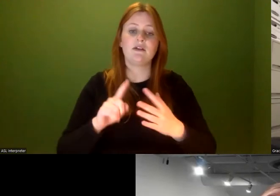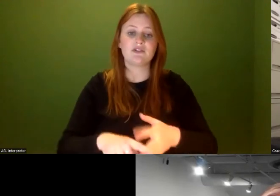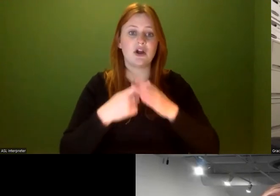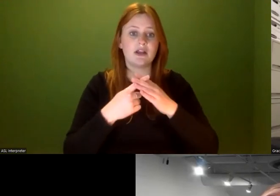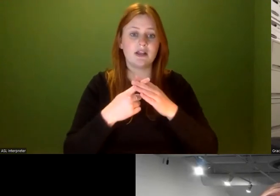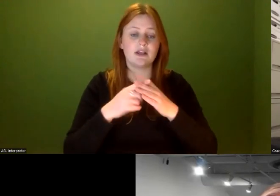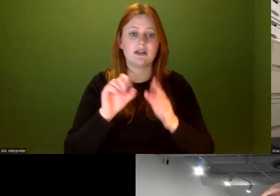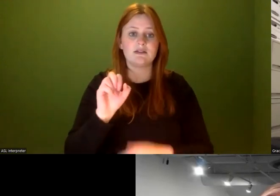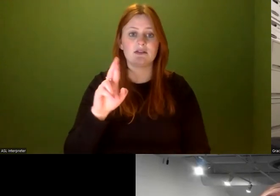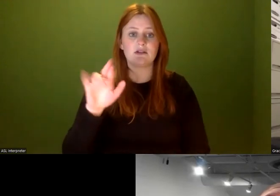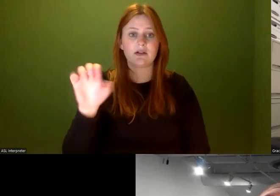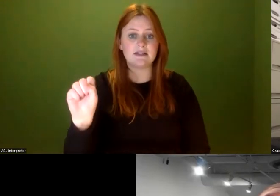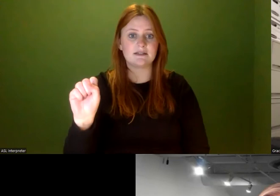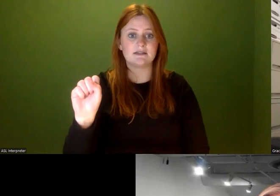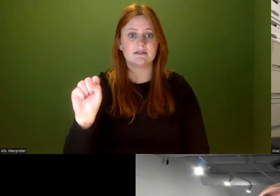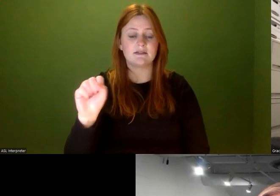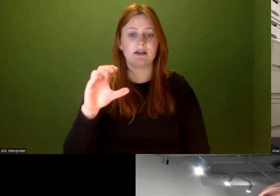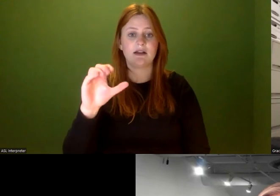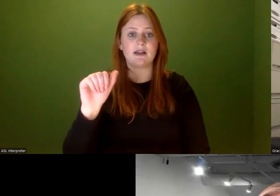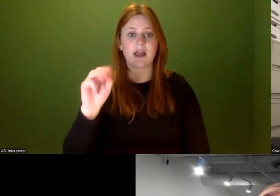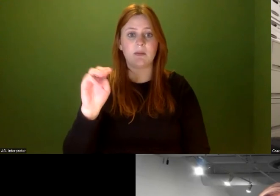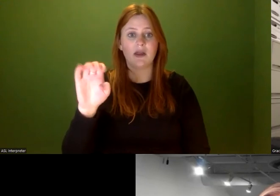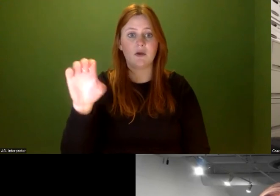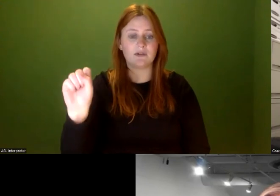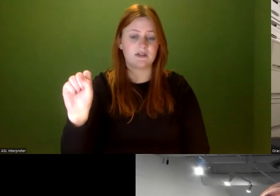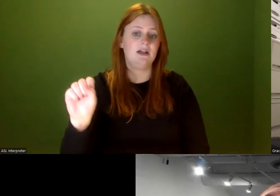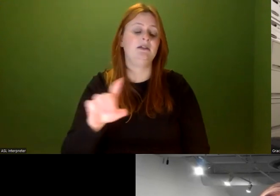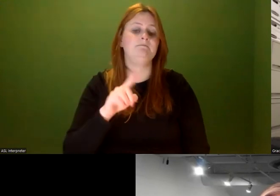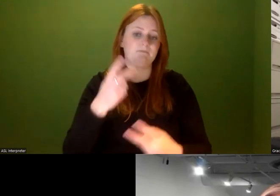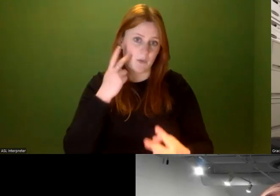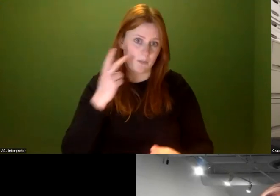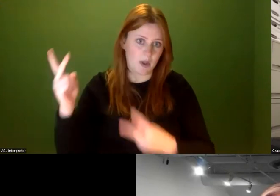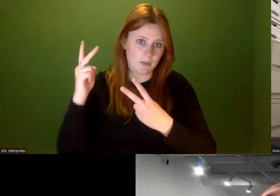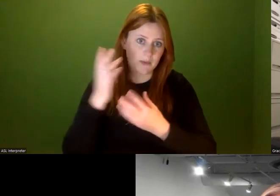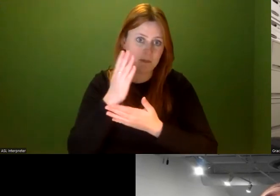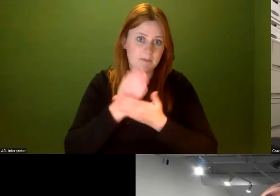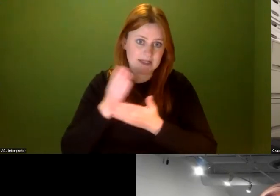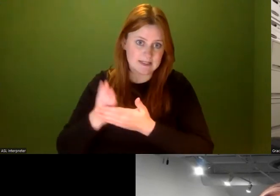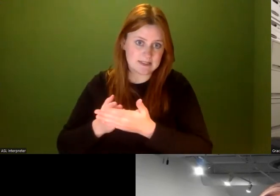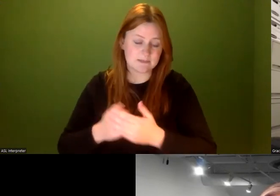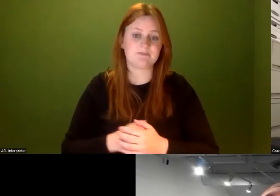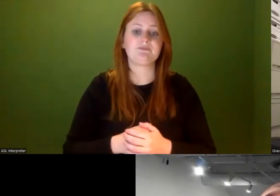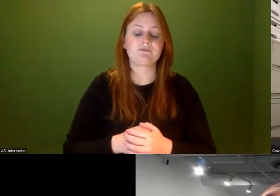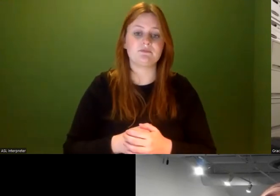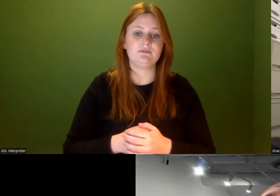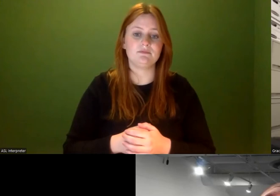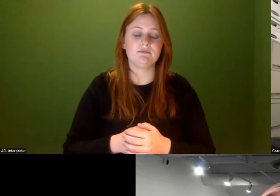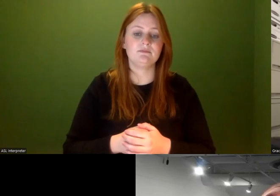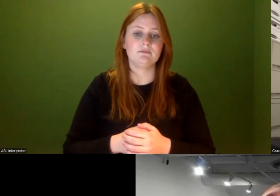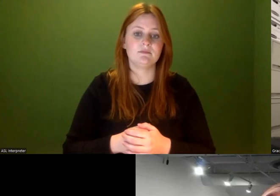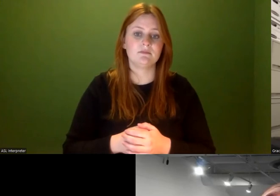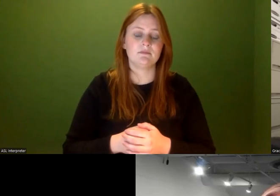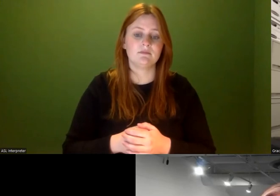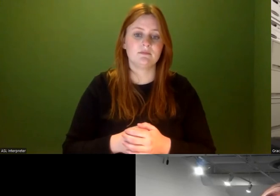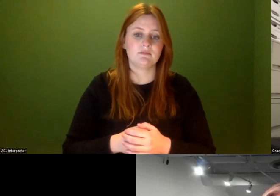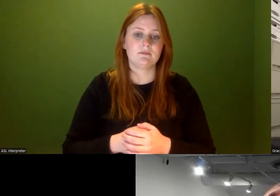of cameos. They are commemorative pieces. At first, I was actually making them to